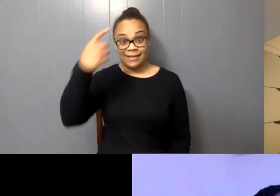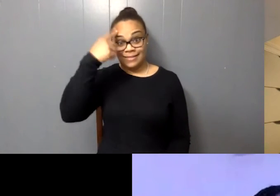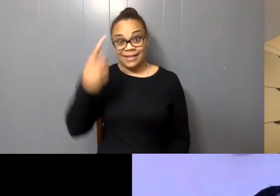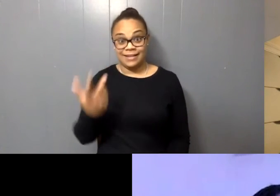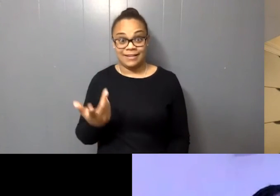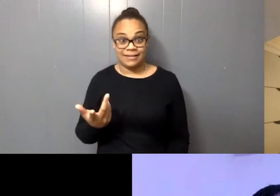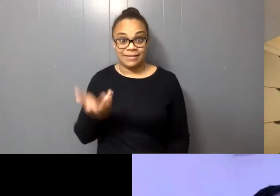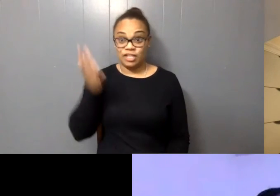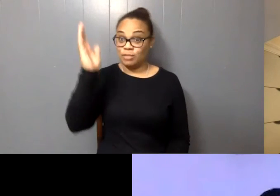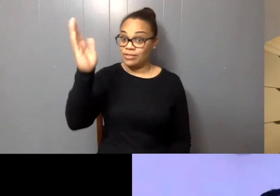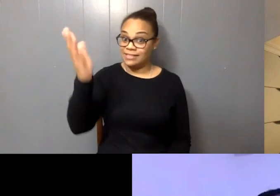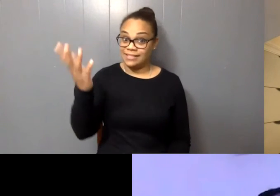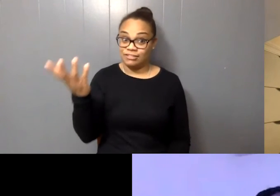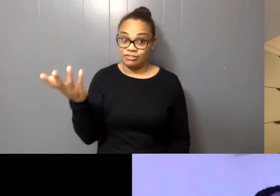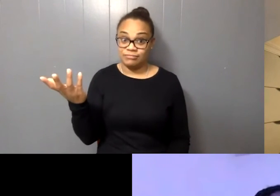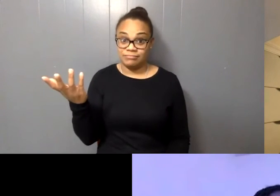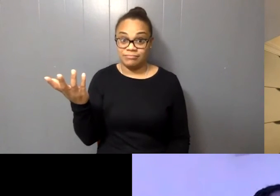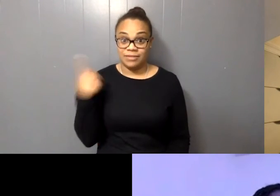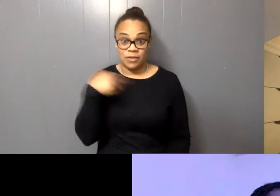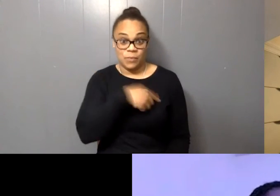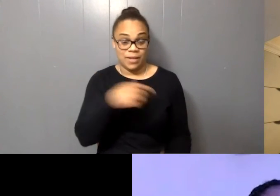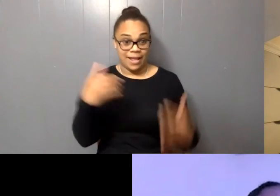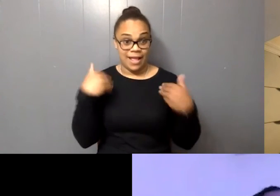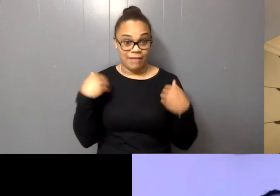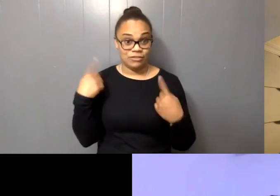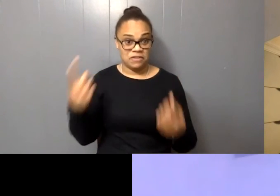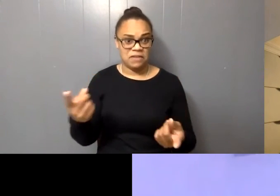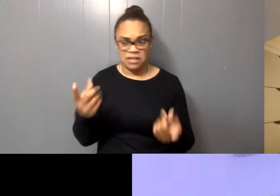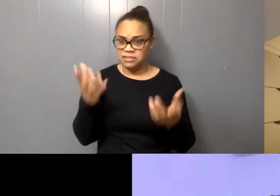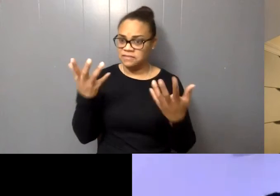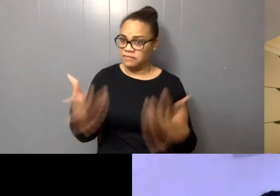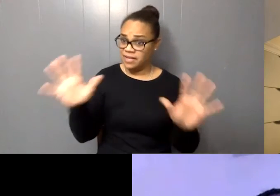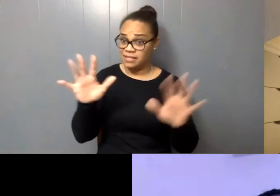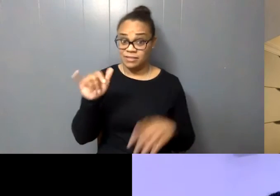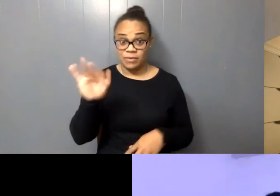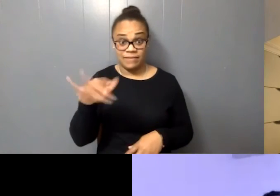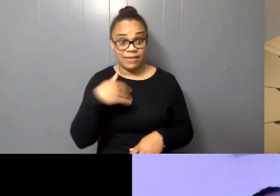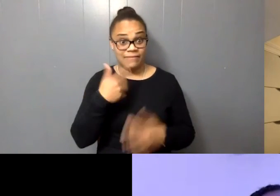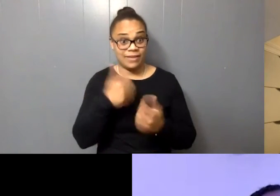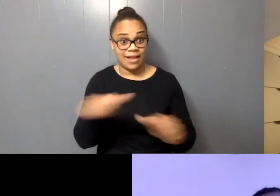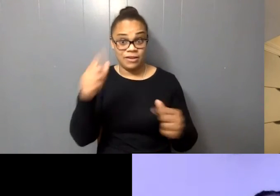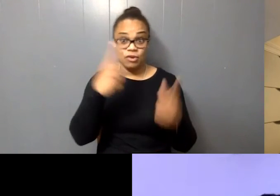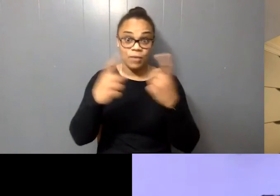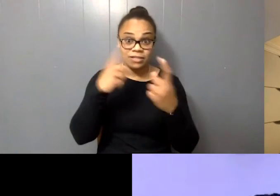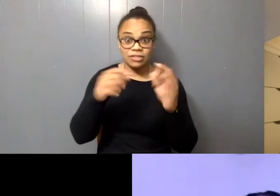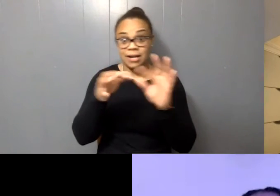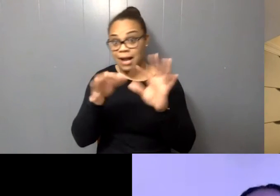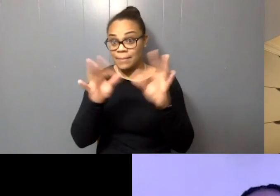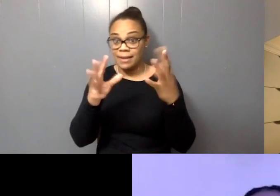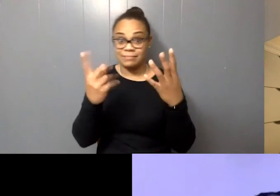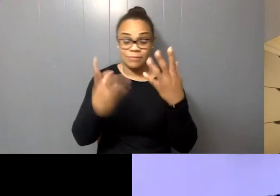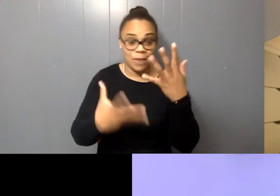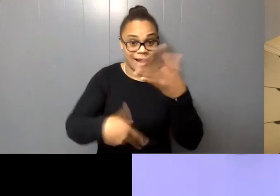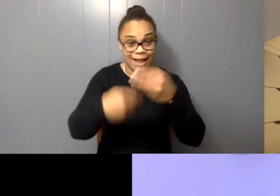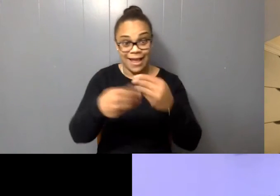the presentation that we have so far is just about finished. So if you have any questions, comments, add-ons, you want to talk about your